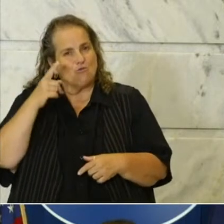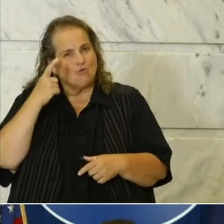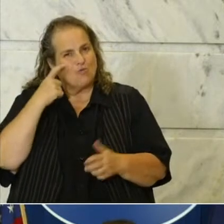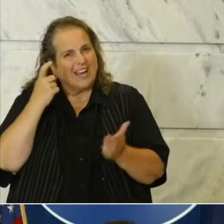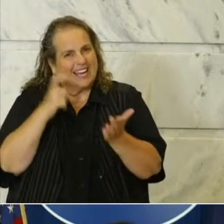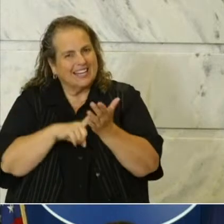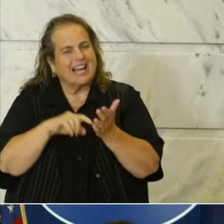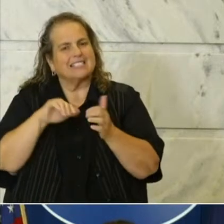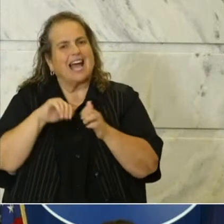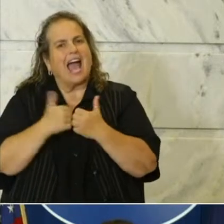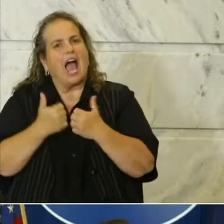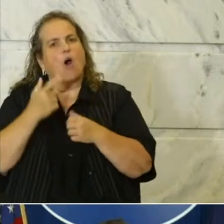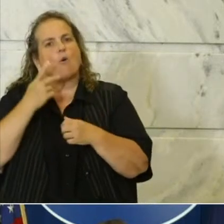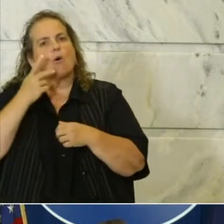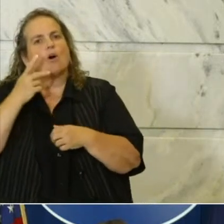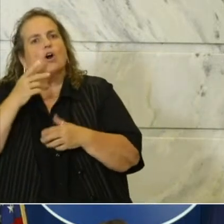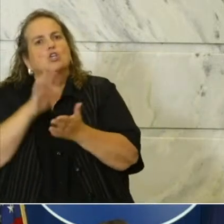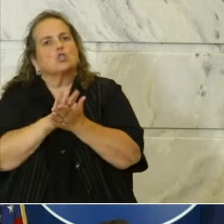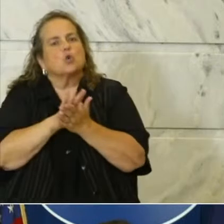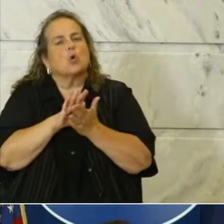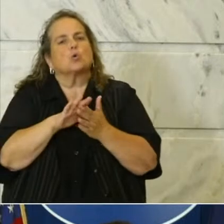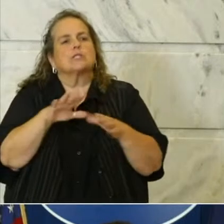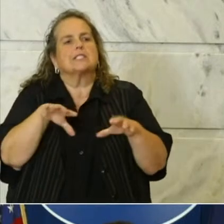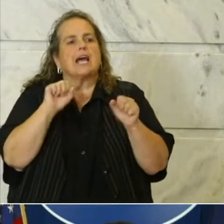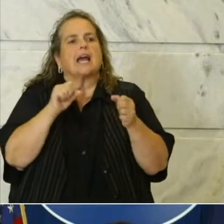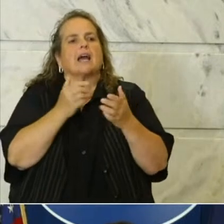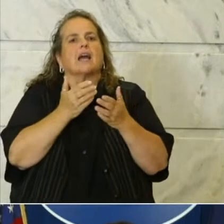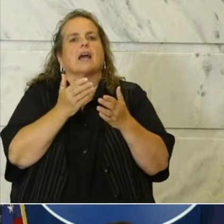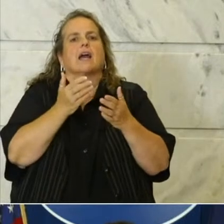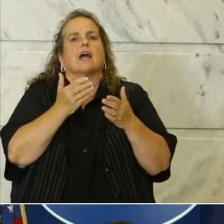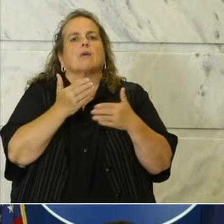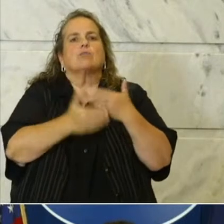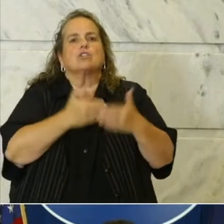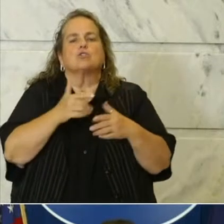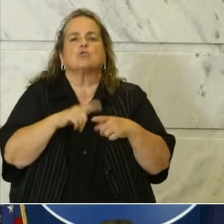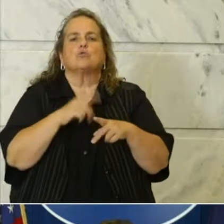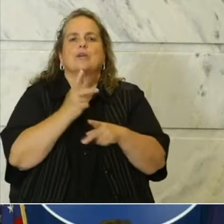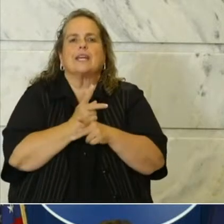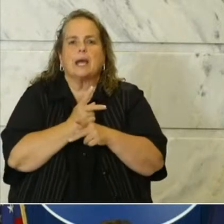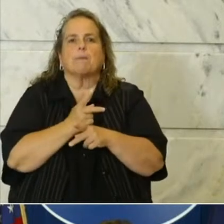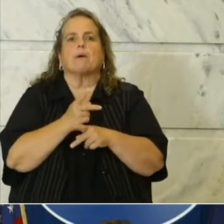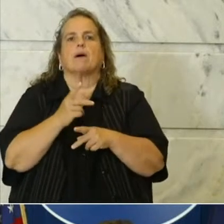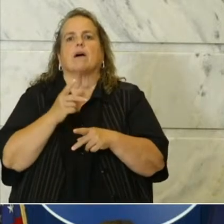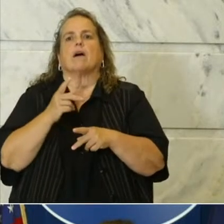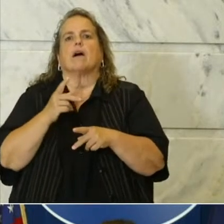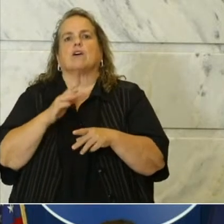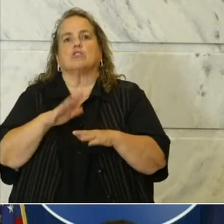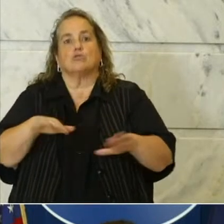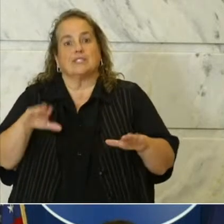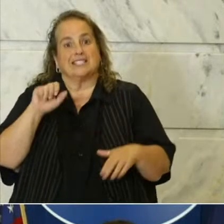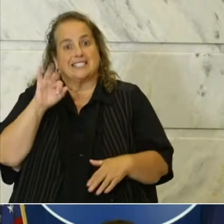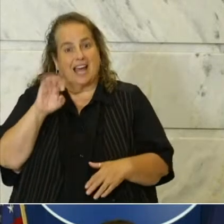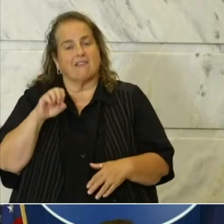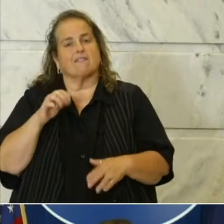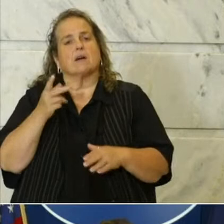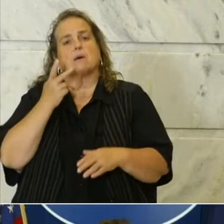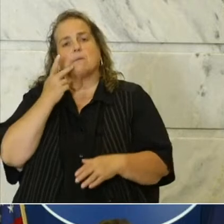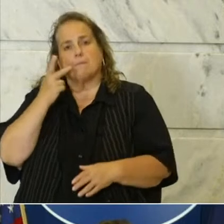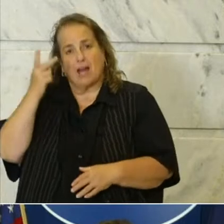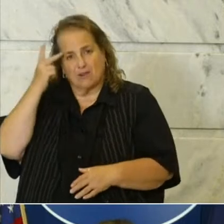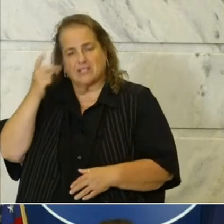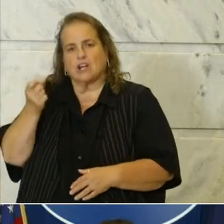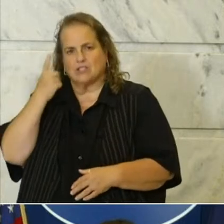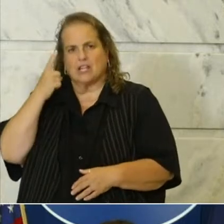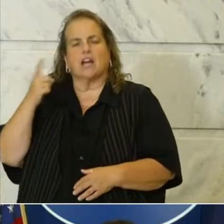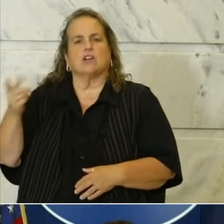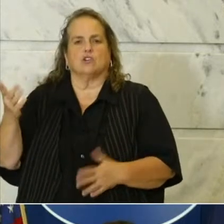safe complicates things for families. So parents, I ask that you extend grace to our